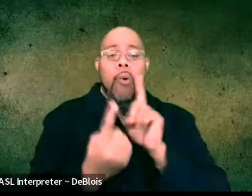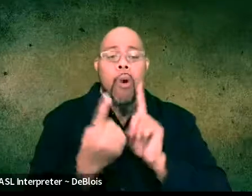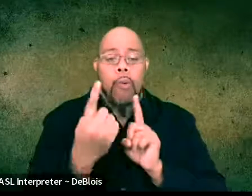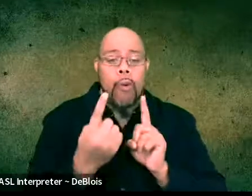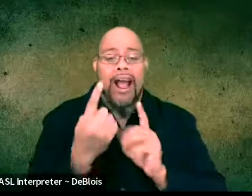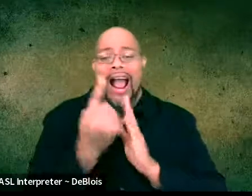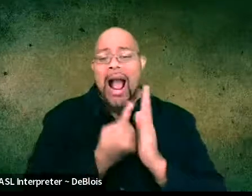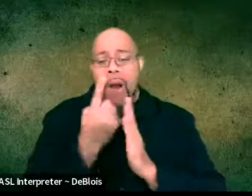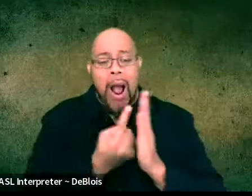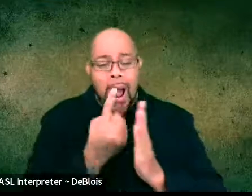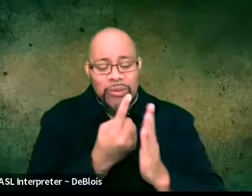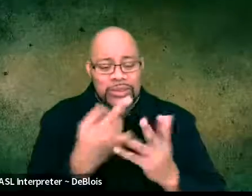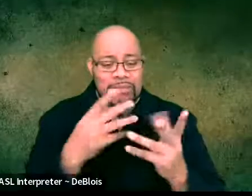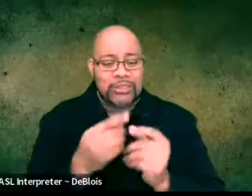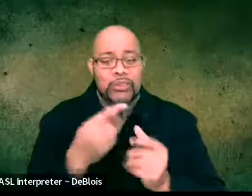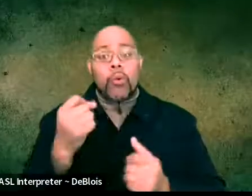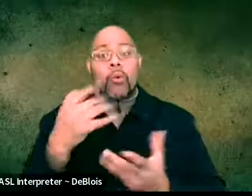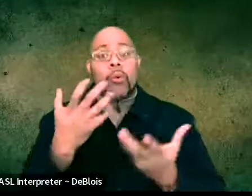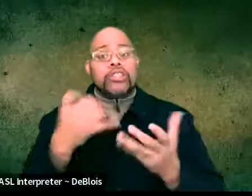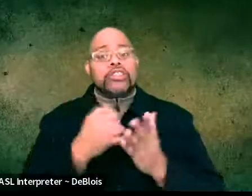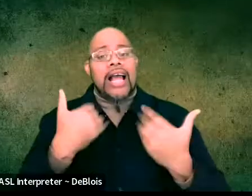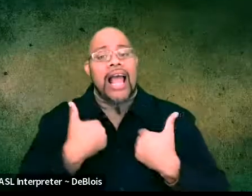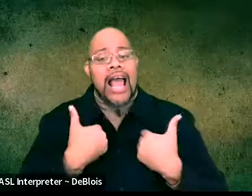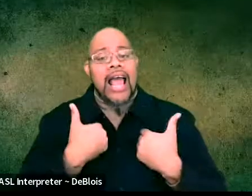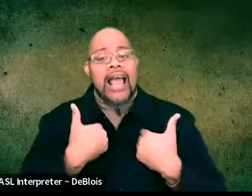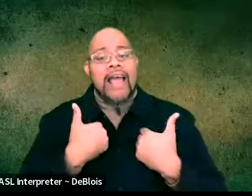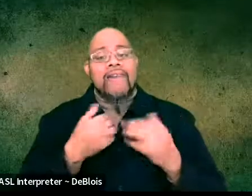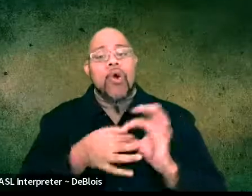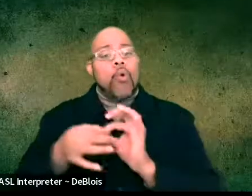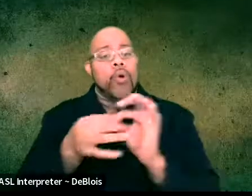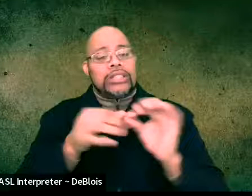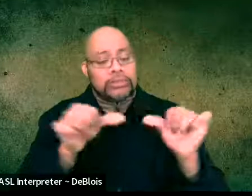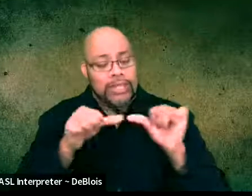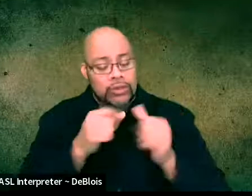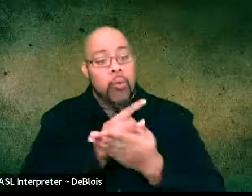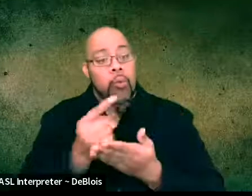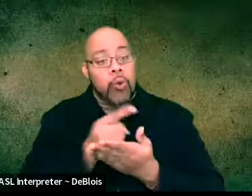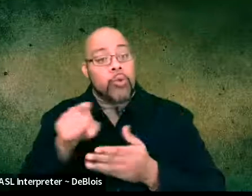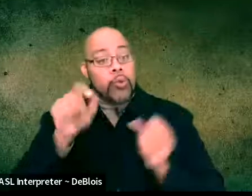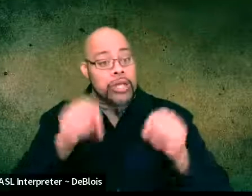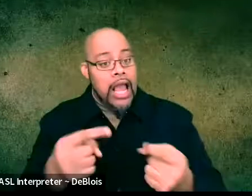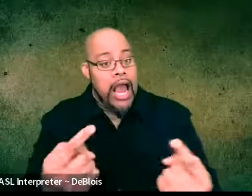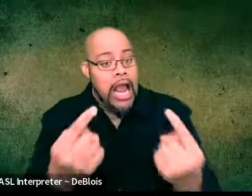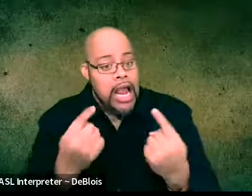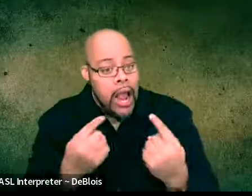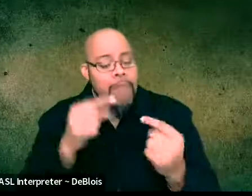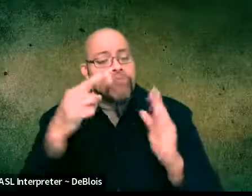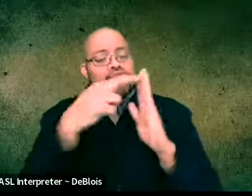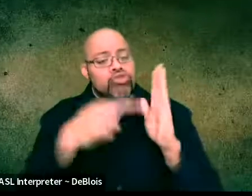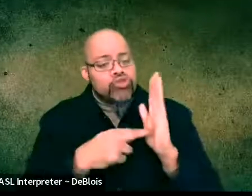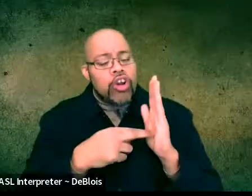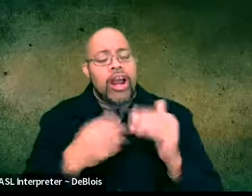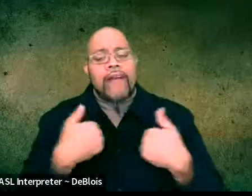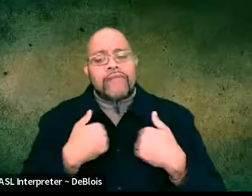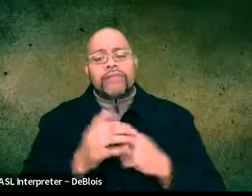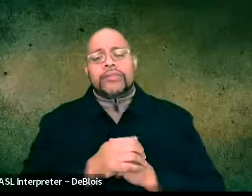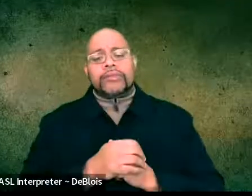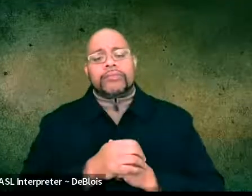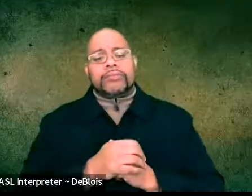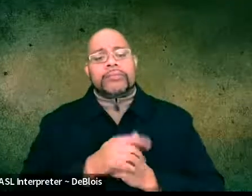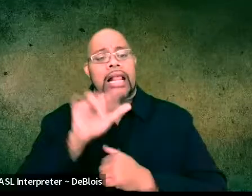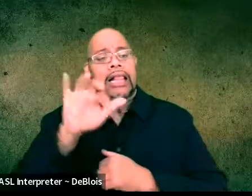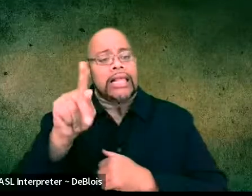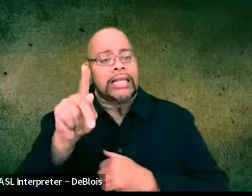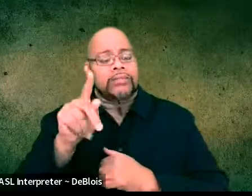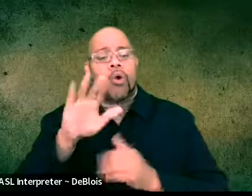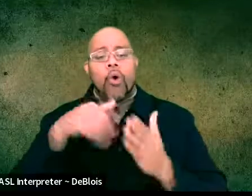meetings. And so we wanted to just have a coordinated space weekly where you all can come, you can register. There's a link